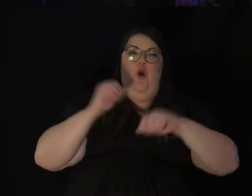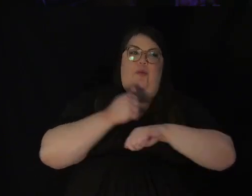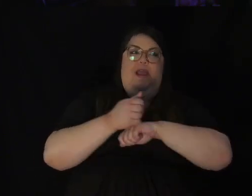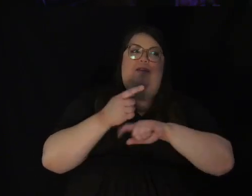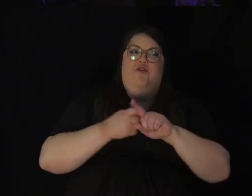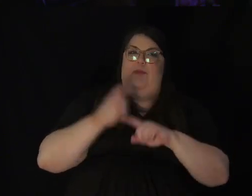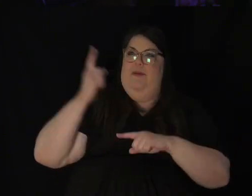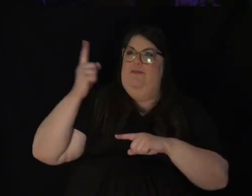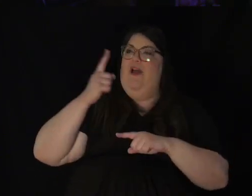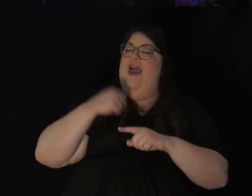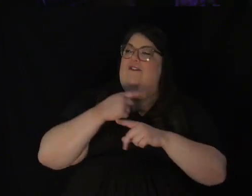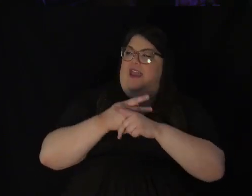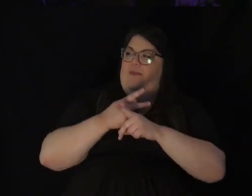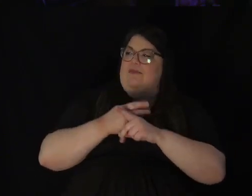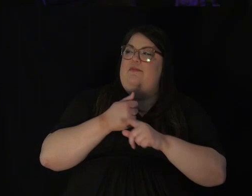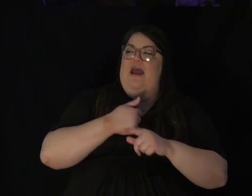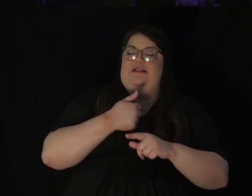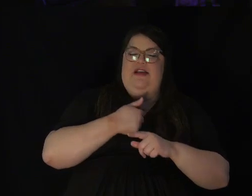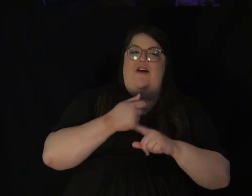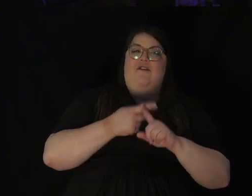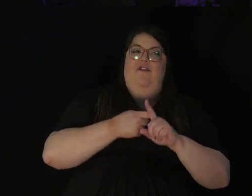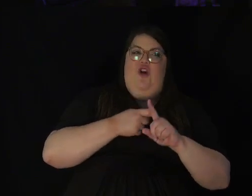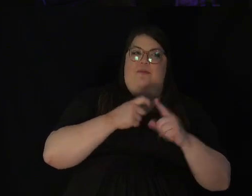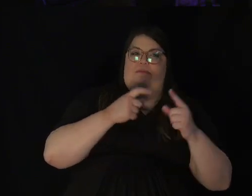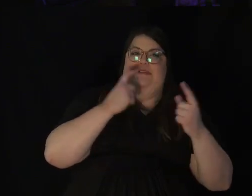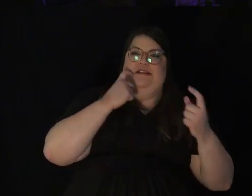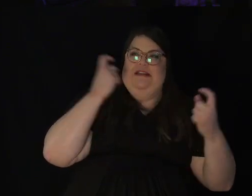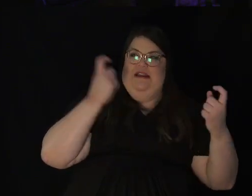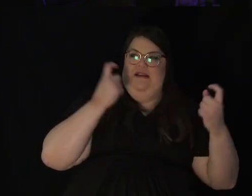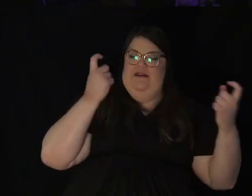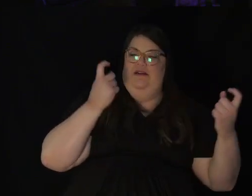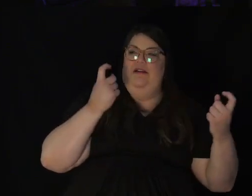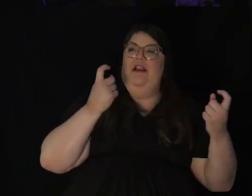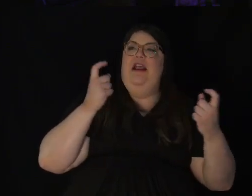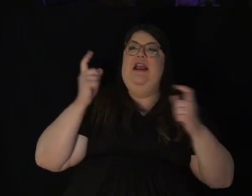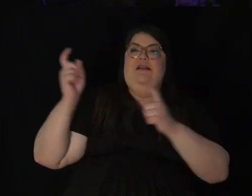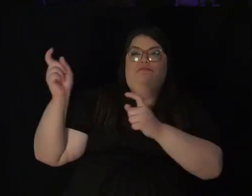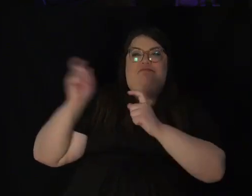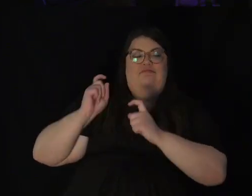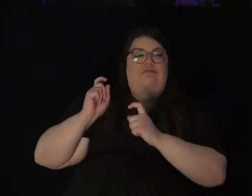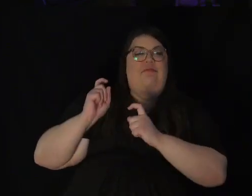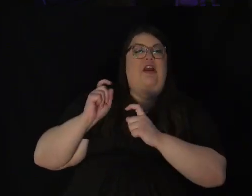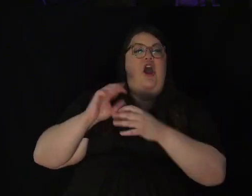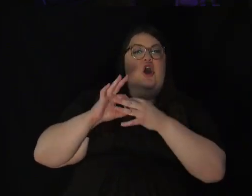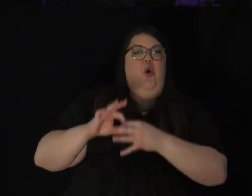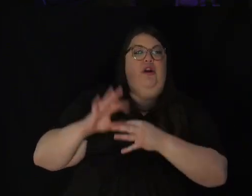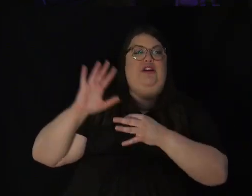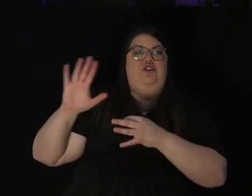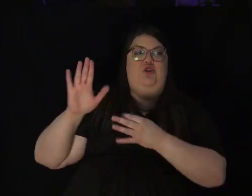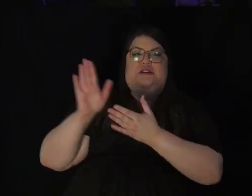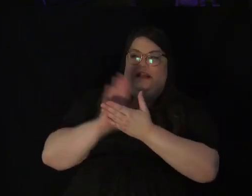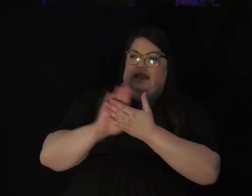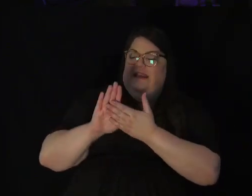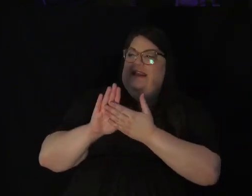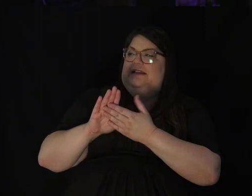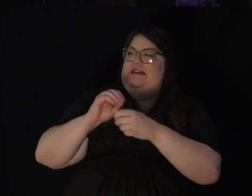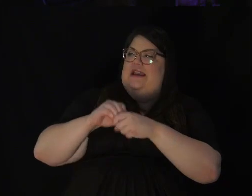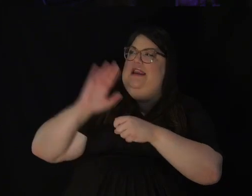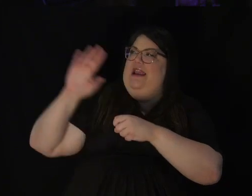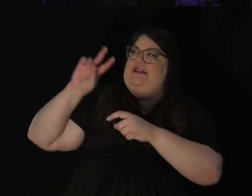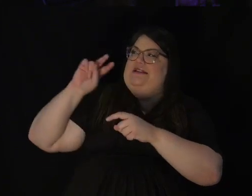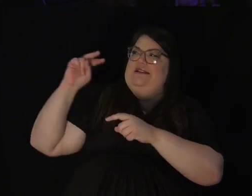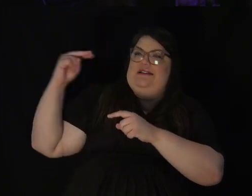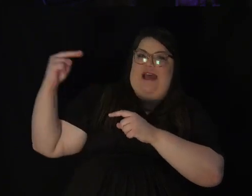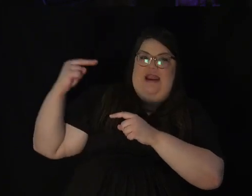sin. The Lord has rewarded me according to my righteousness, according to my cleanness in his sight. To the faithful,